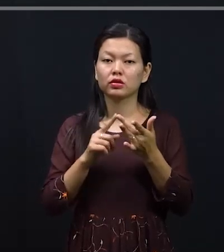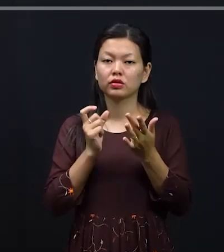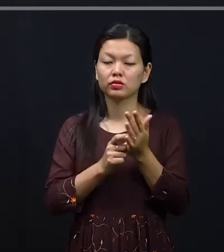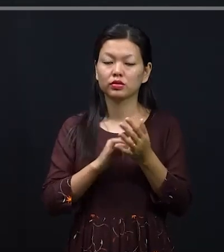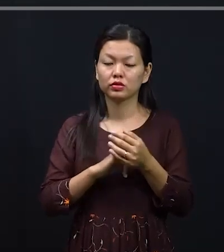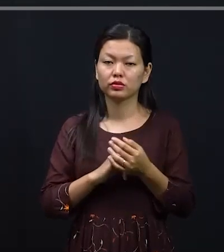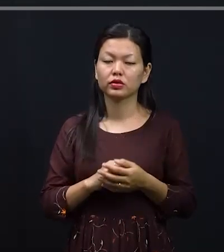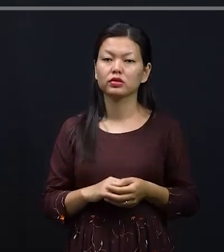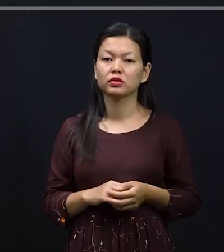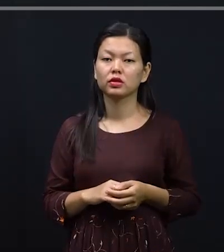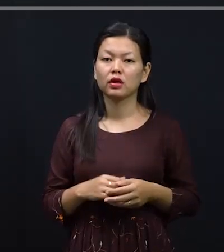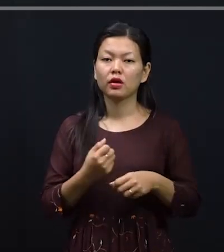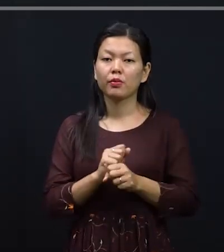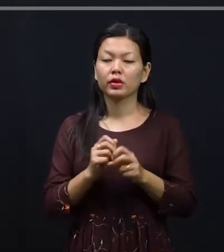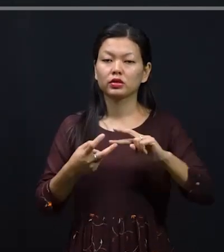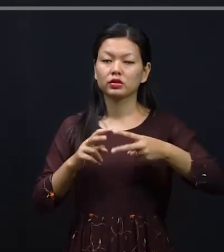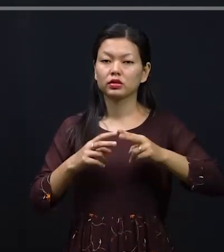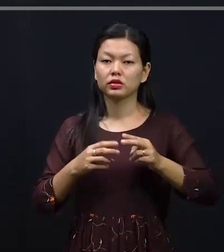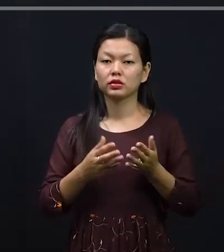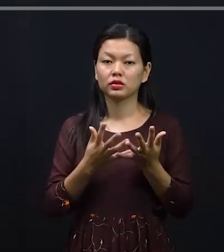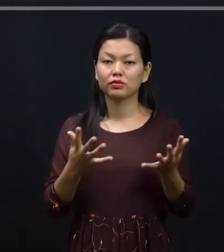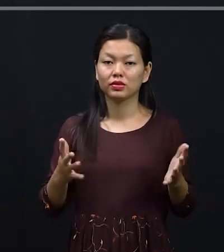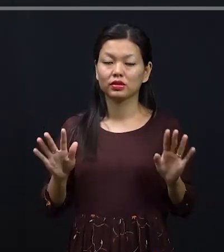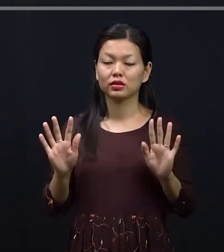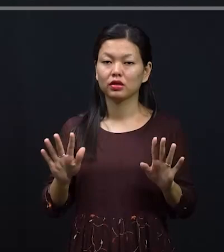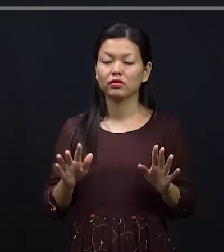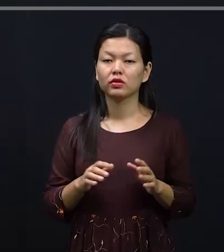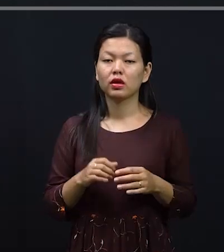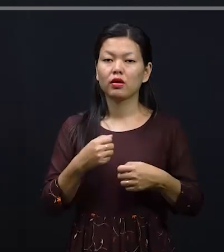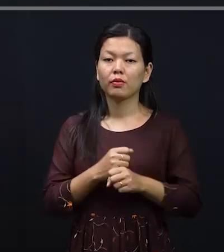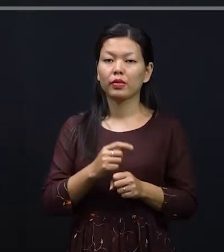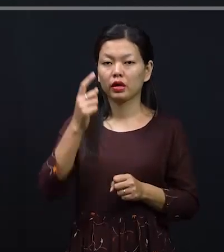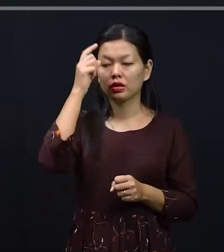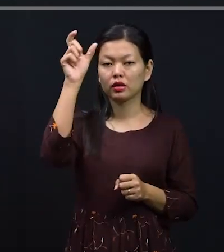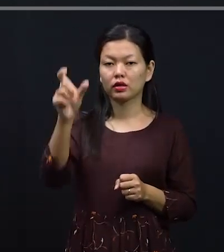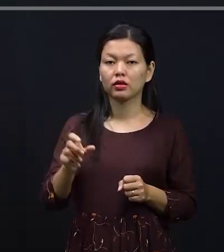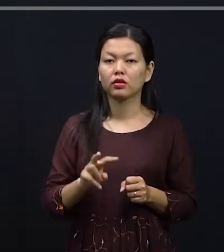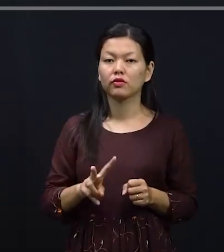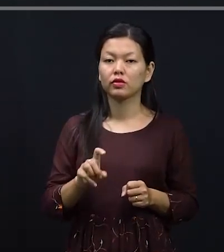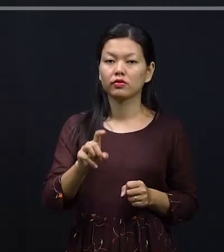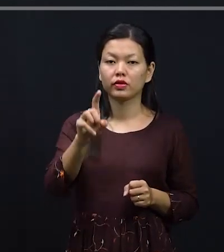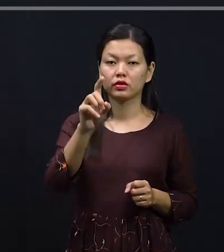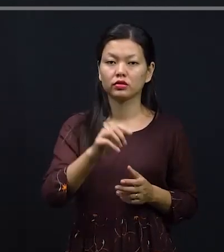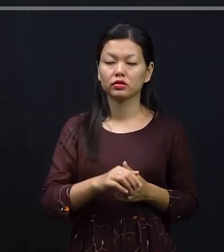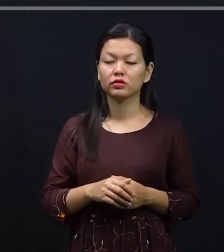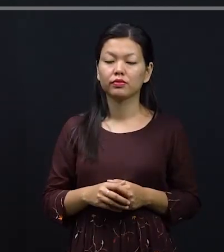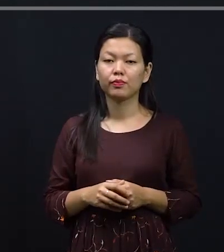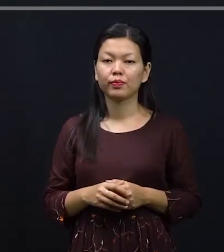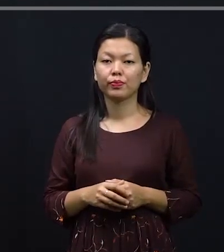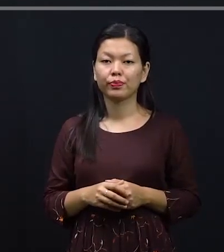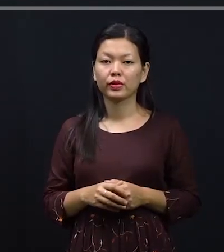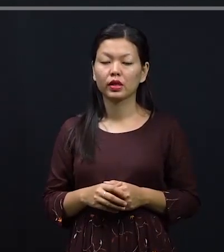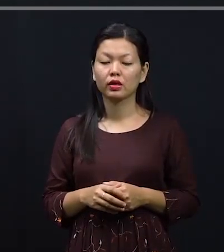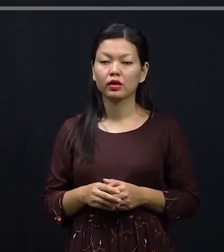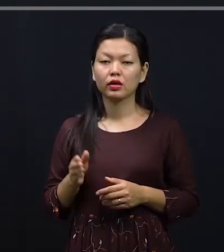the genetic material that is within the head of the viruses. So now, these